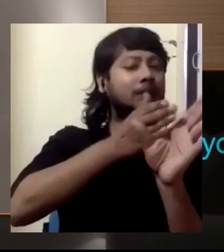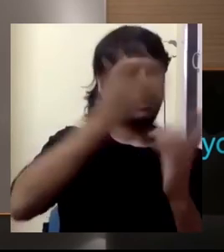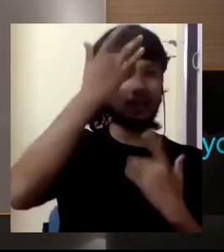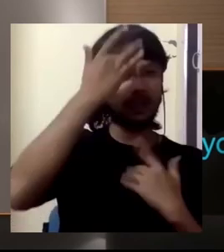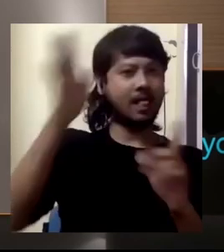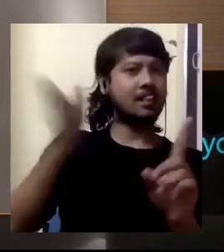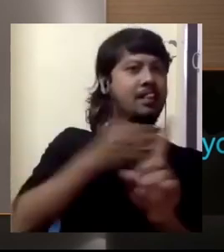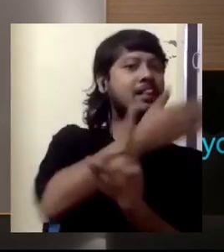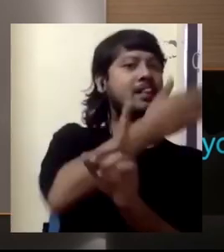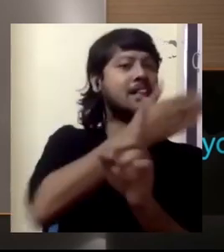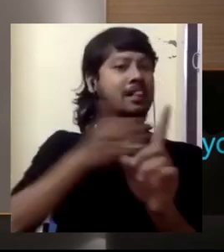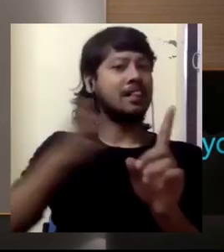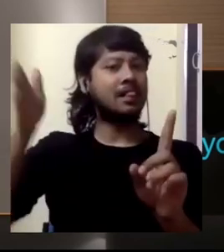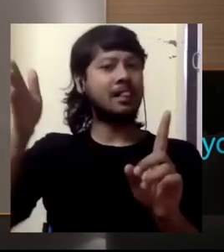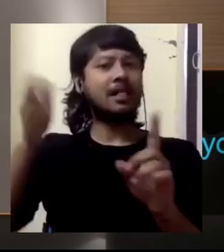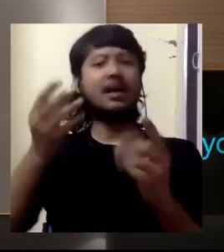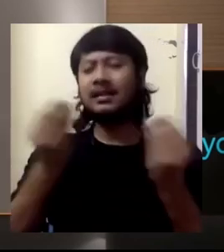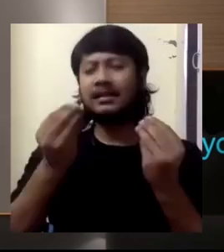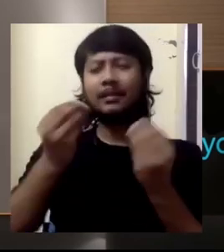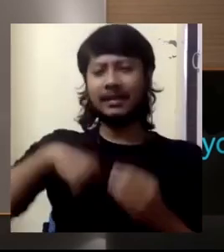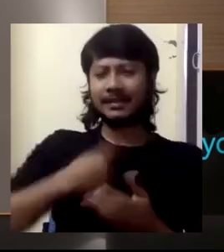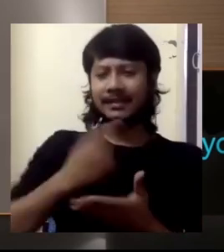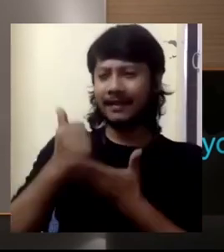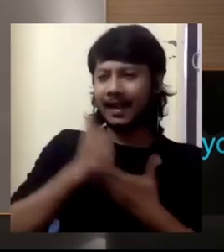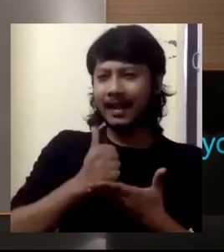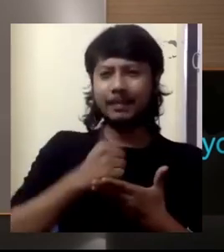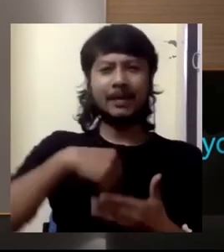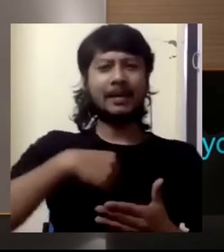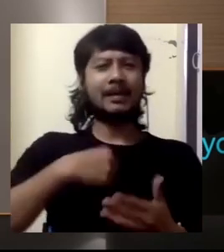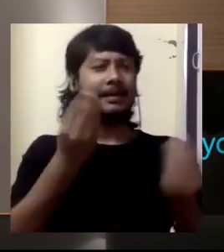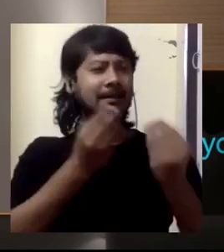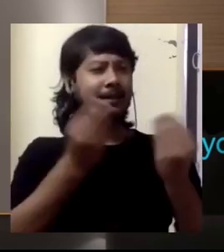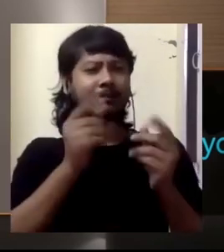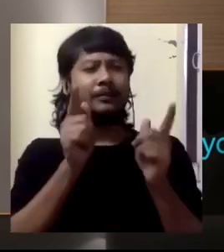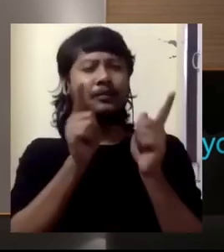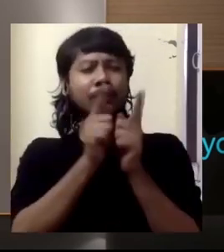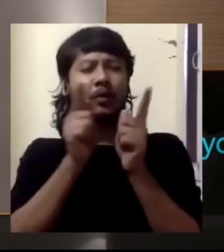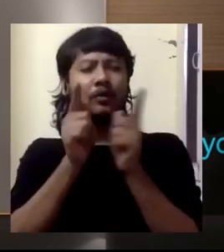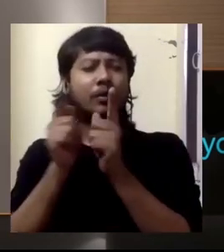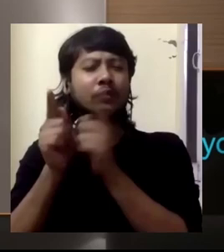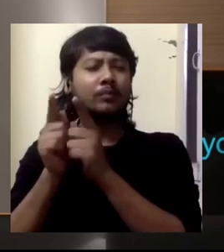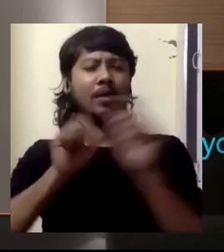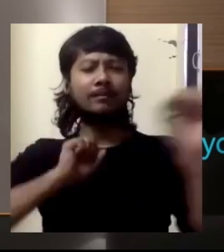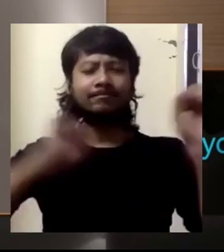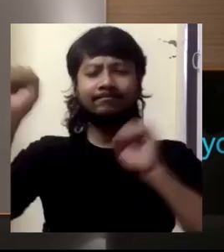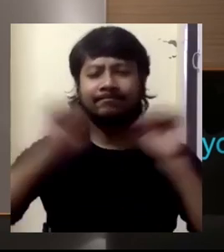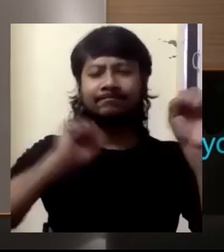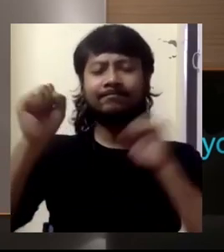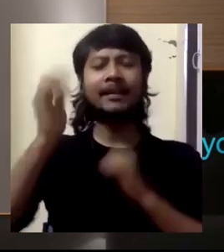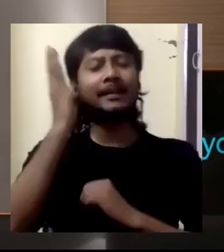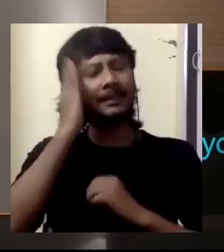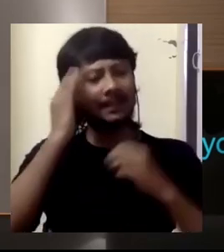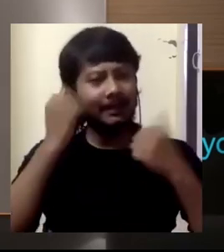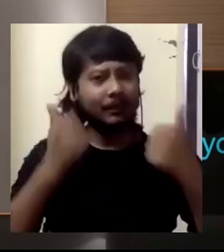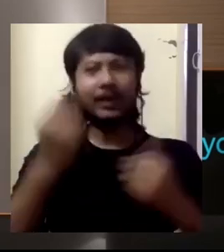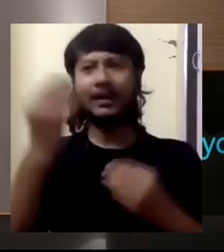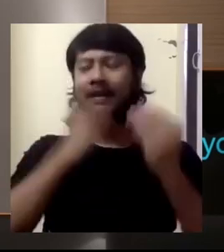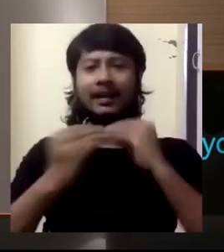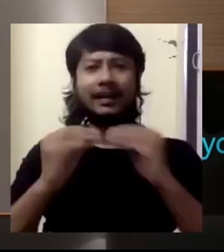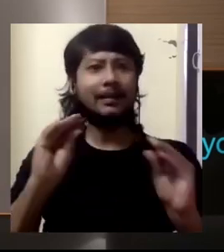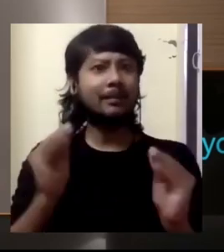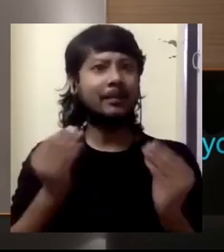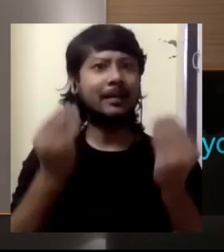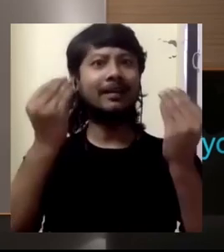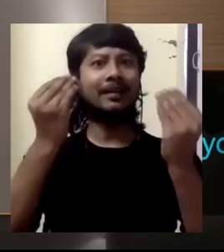bit of self-help, a little bit of self-nurturing, a certain routine, sleeping, eating better, all of that can help. And sometimes we need